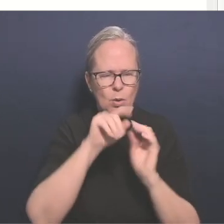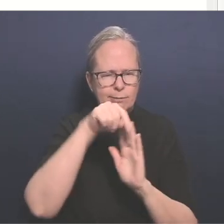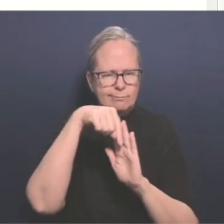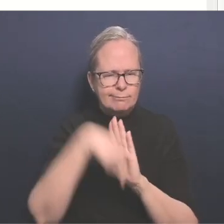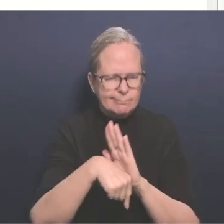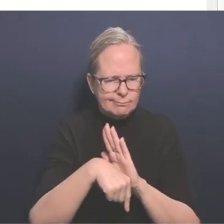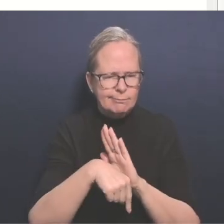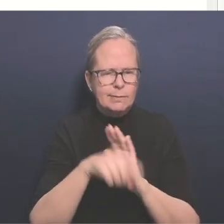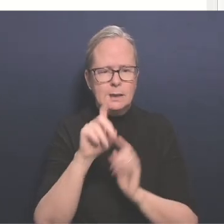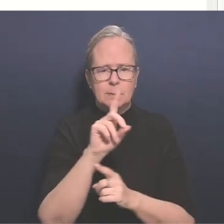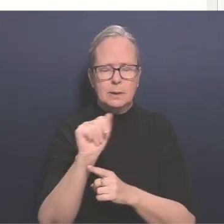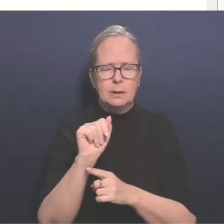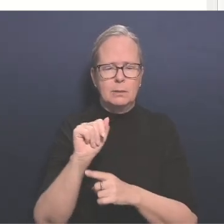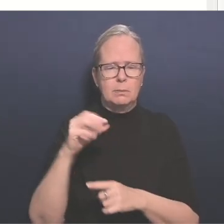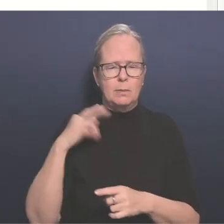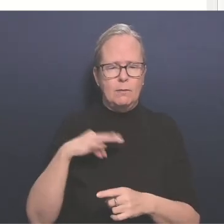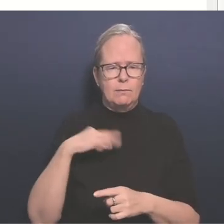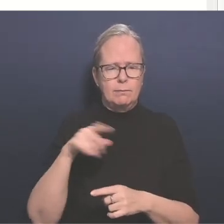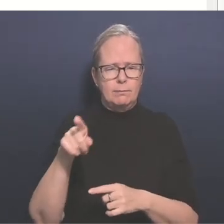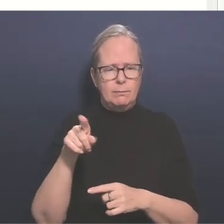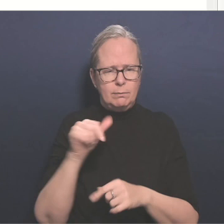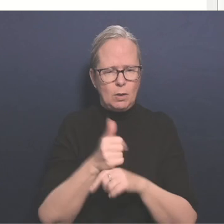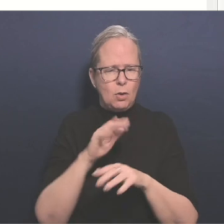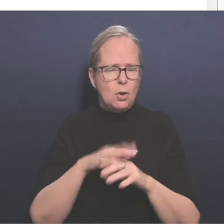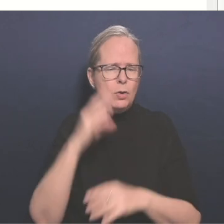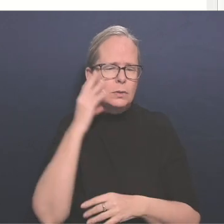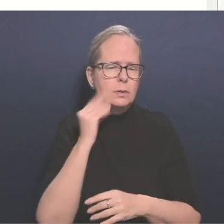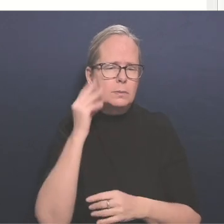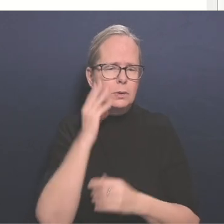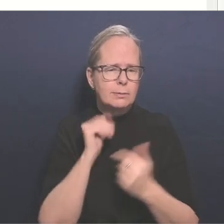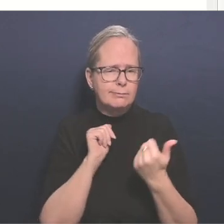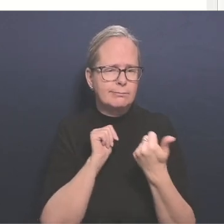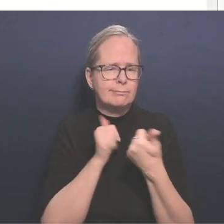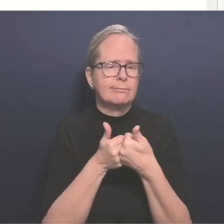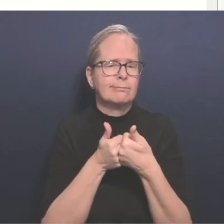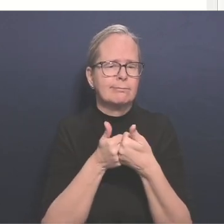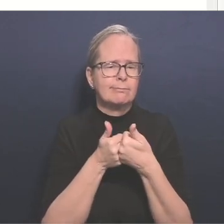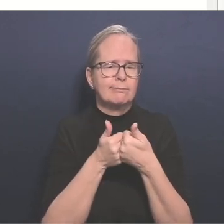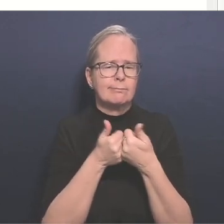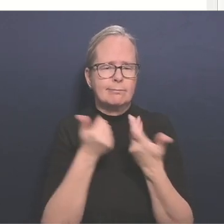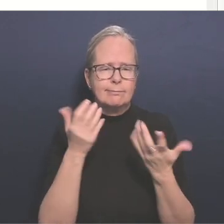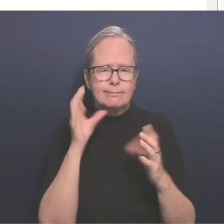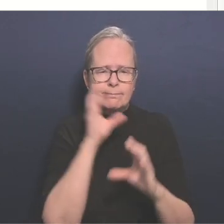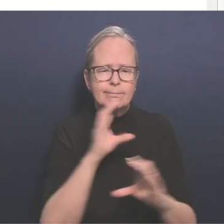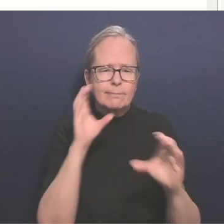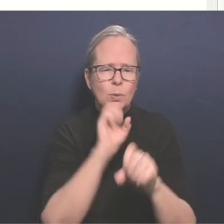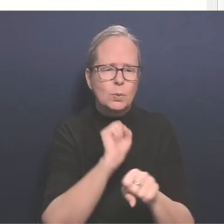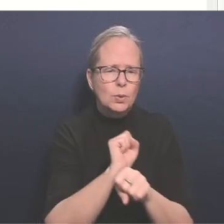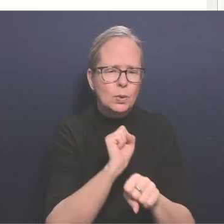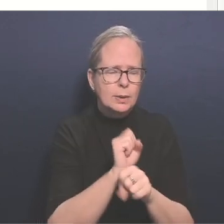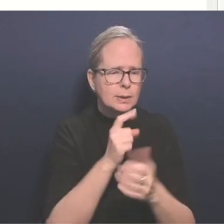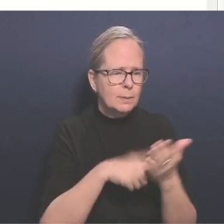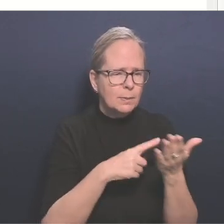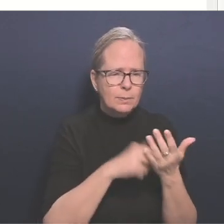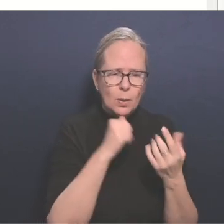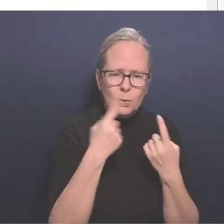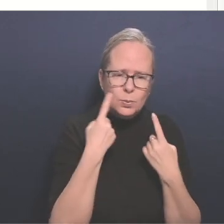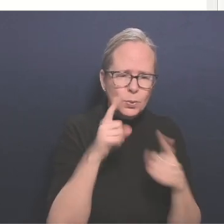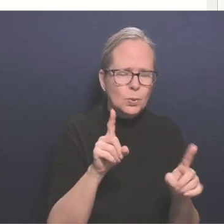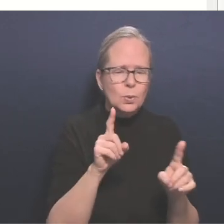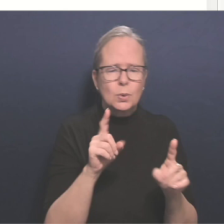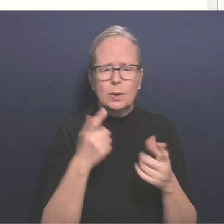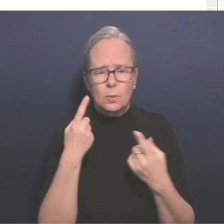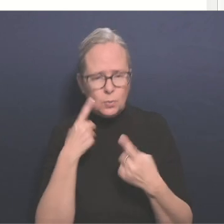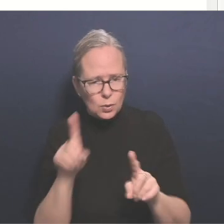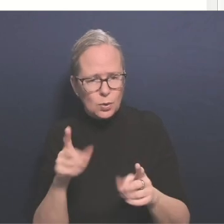or medical professional who will need to be filling out those forms. So you can go to a section here that'll help people who don't